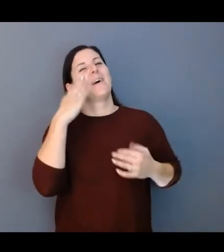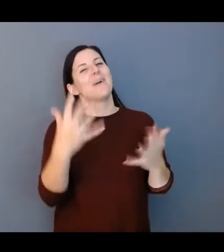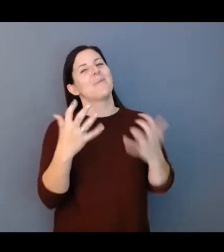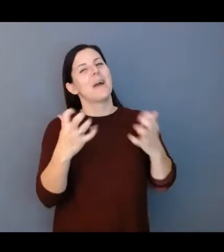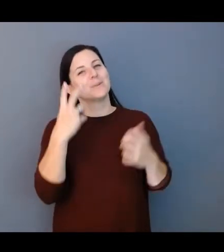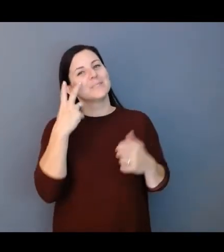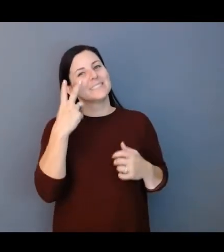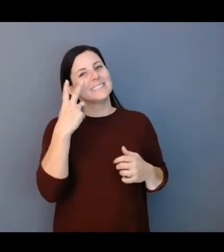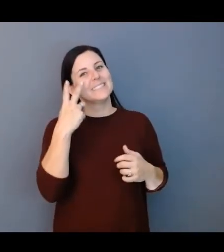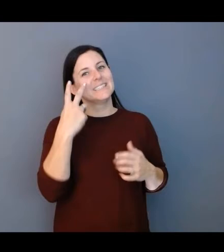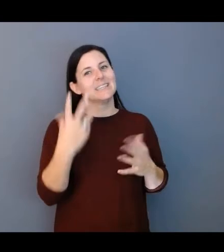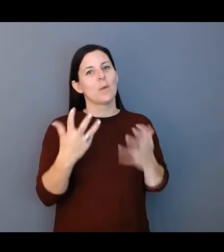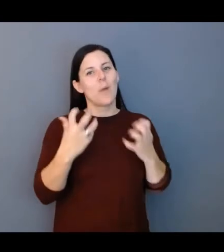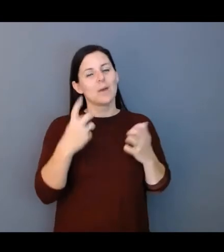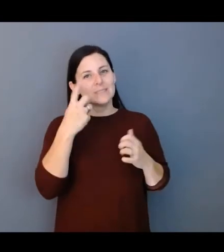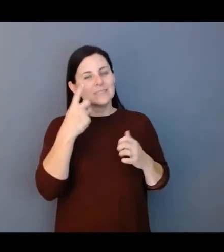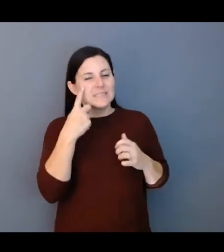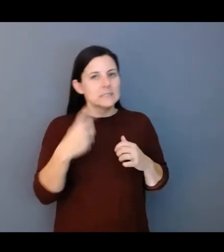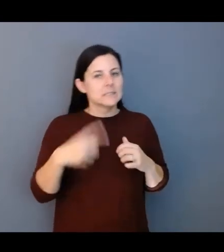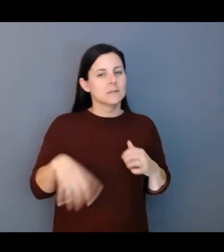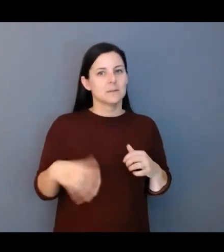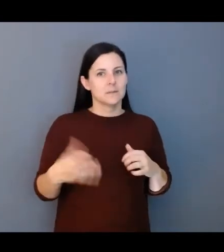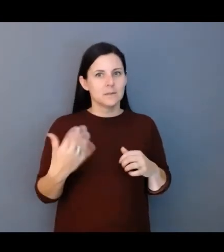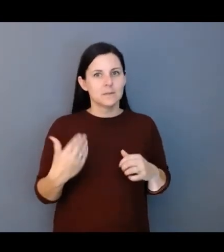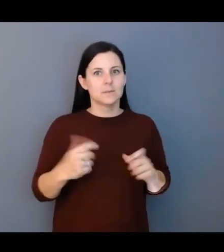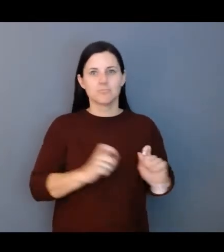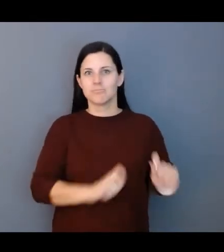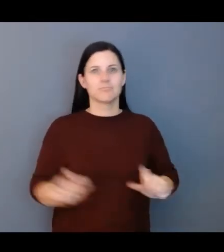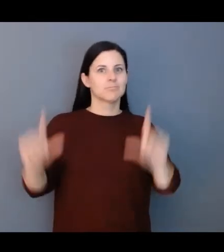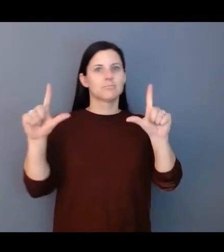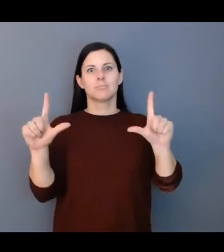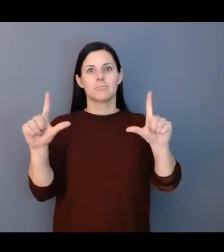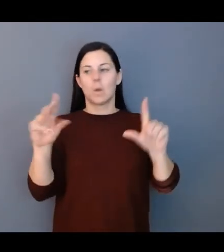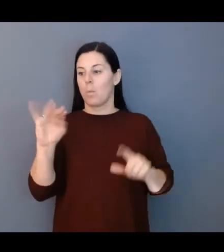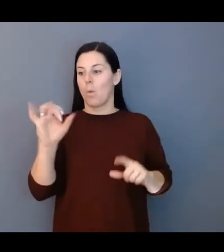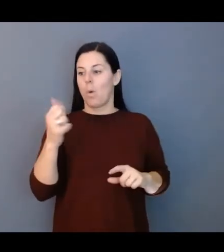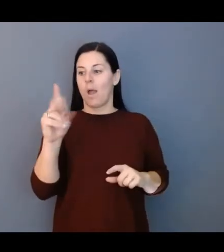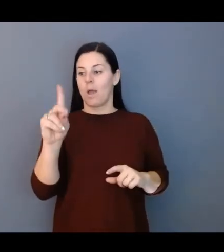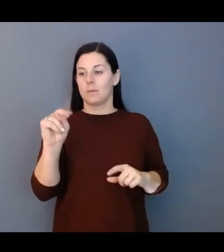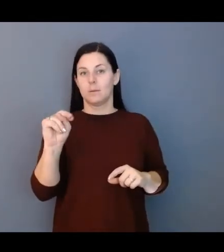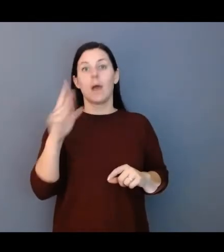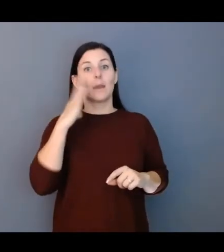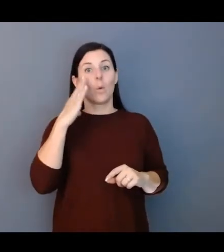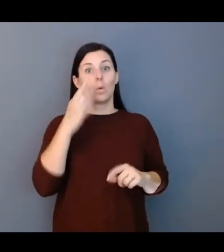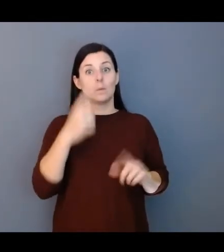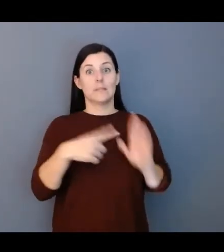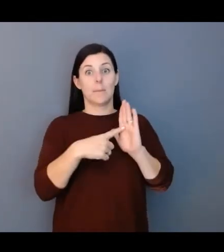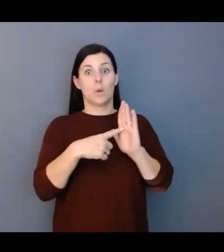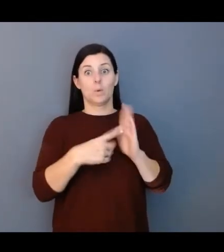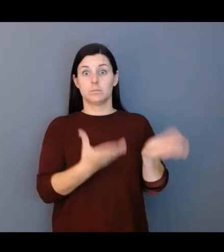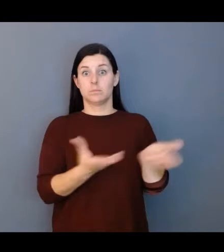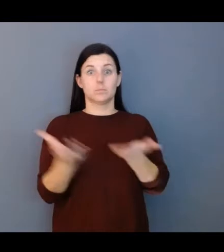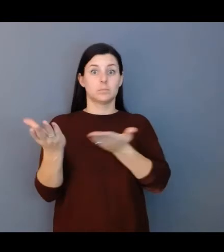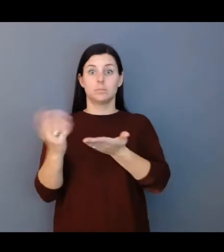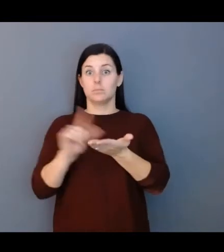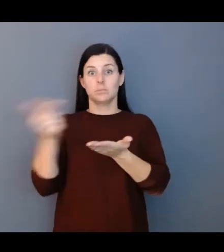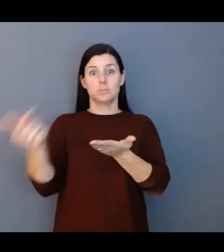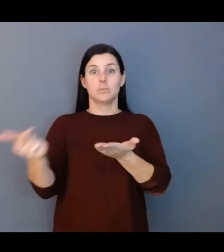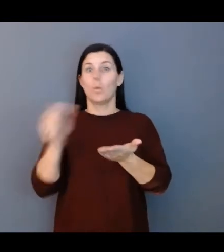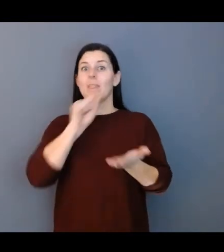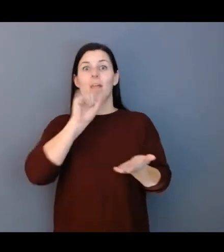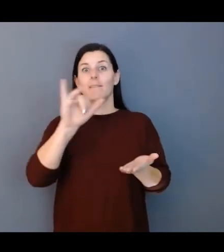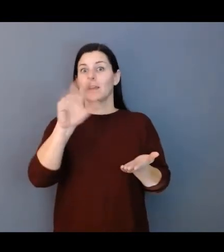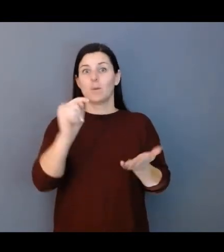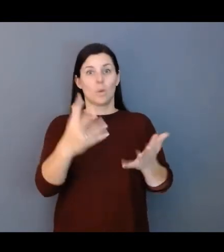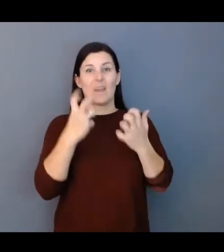Yeah, I know. I want to see code and I want to see a sample. So, Mohan, I know you have a demo for us. Take it